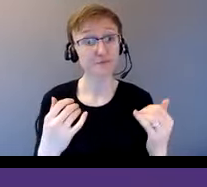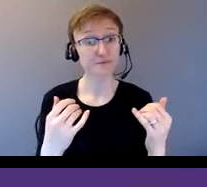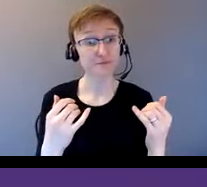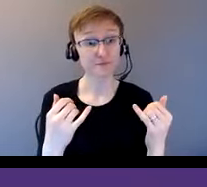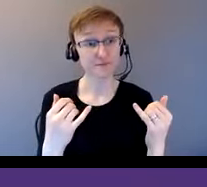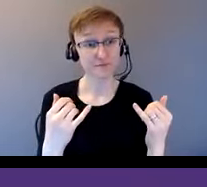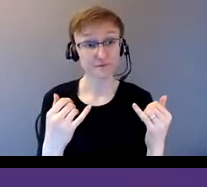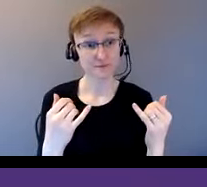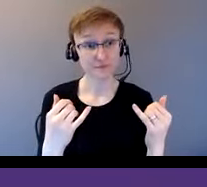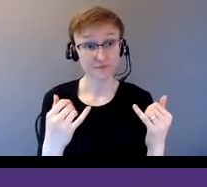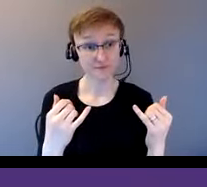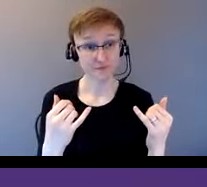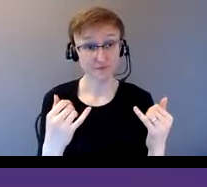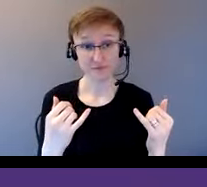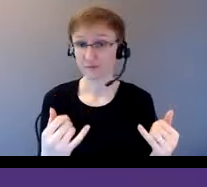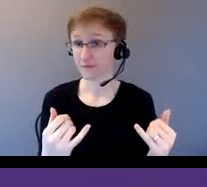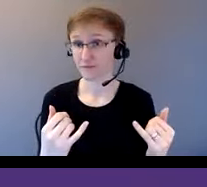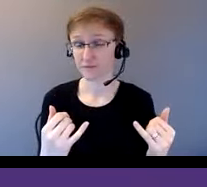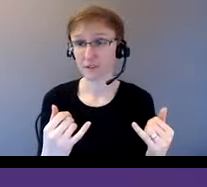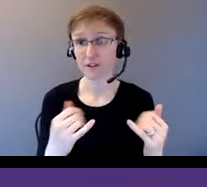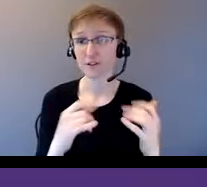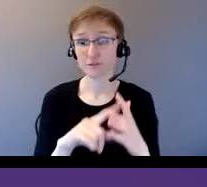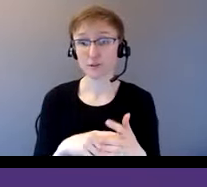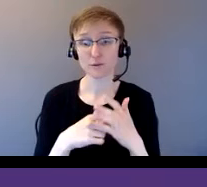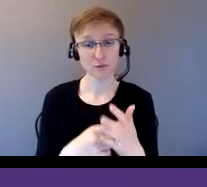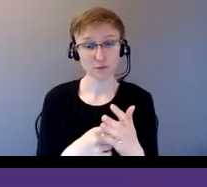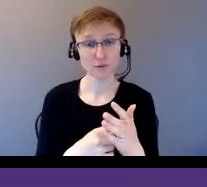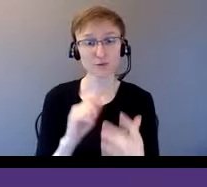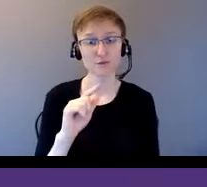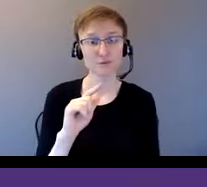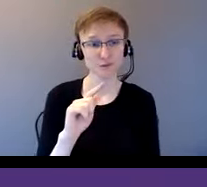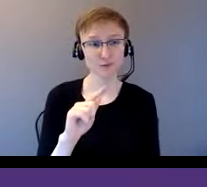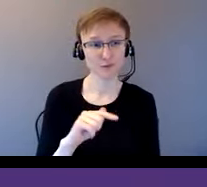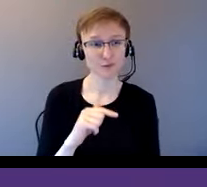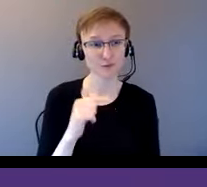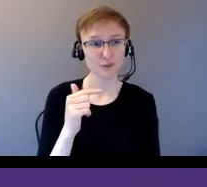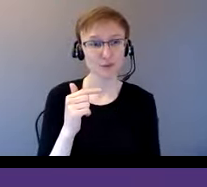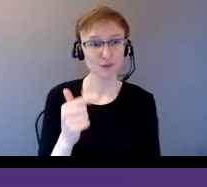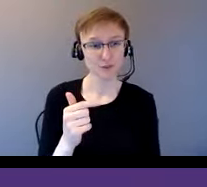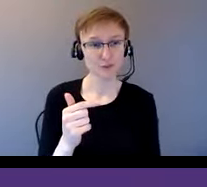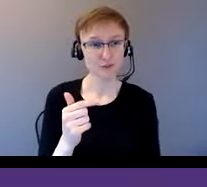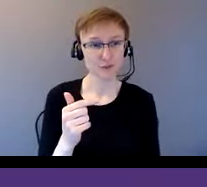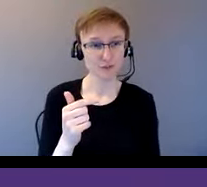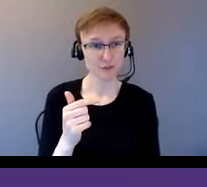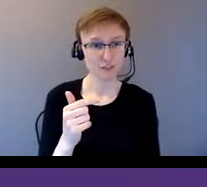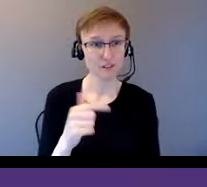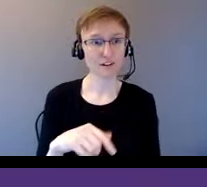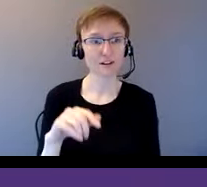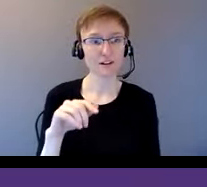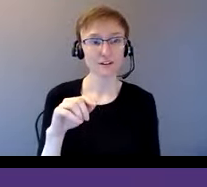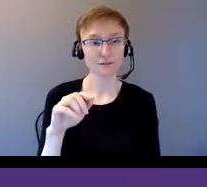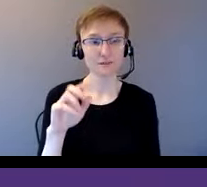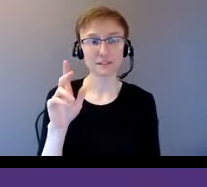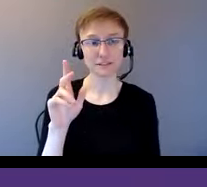who is helping organize this session along with Courtney from CAMH, who's